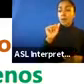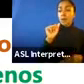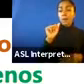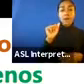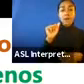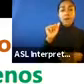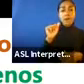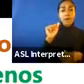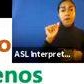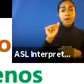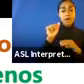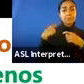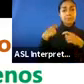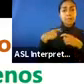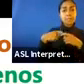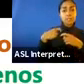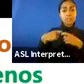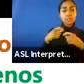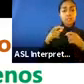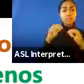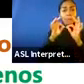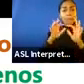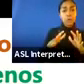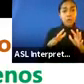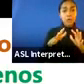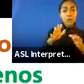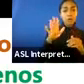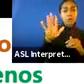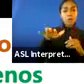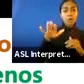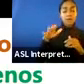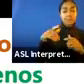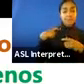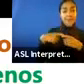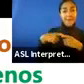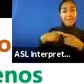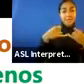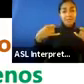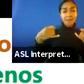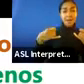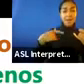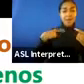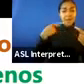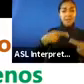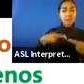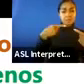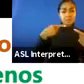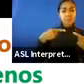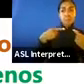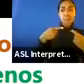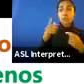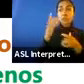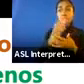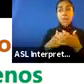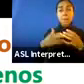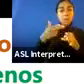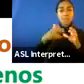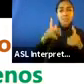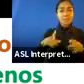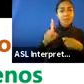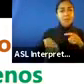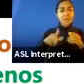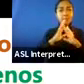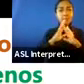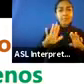some participants not being able to silence their phone. So right now, we are not quite